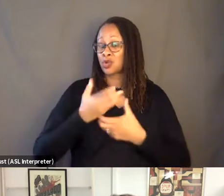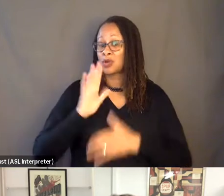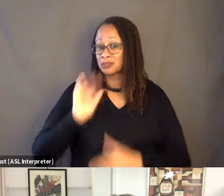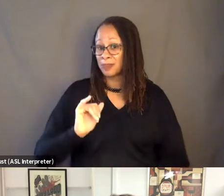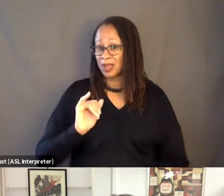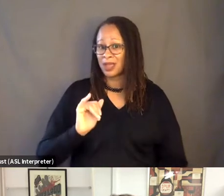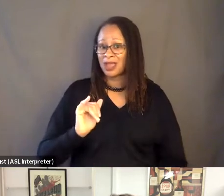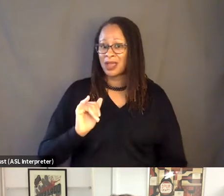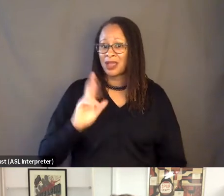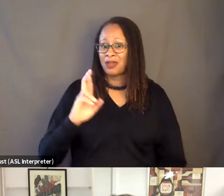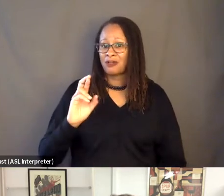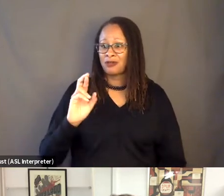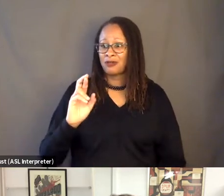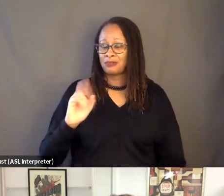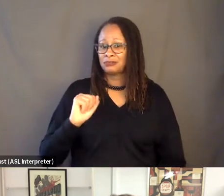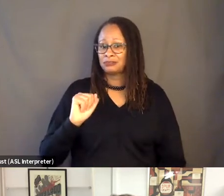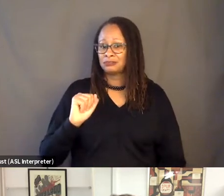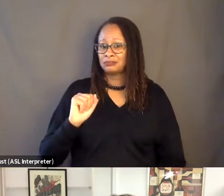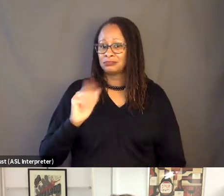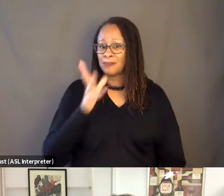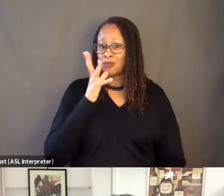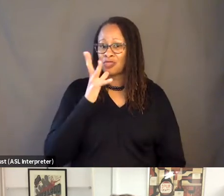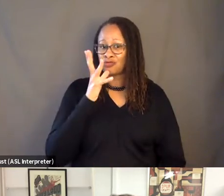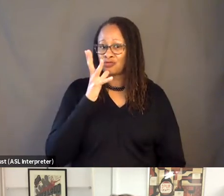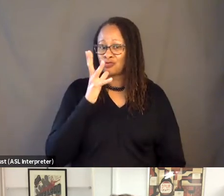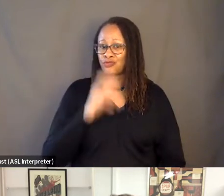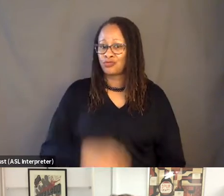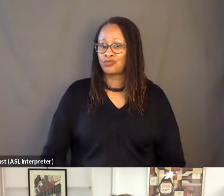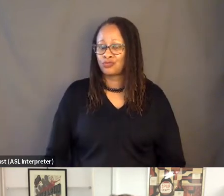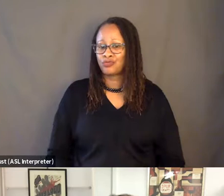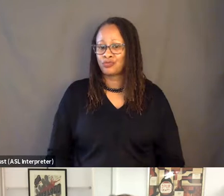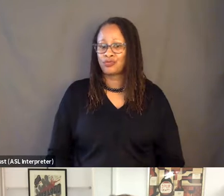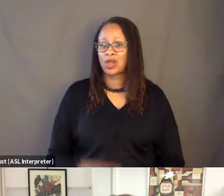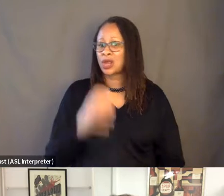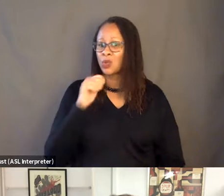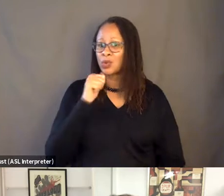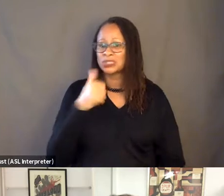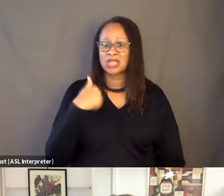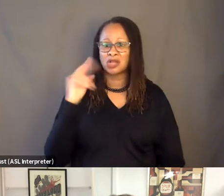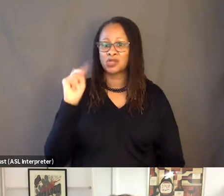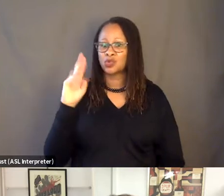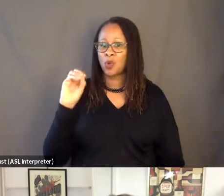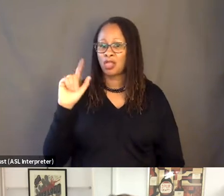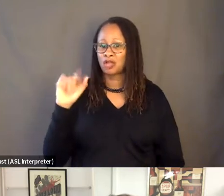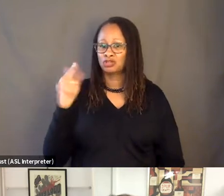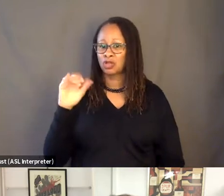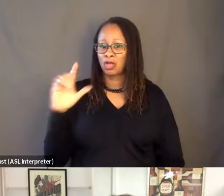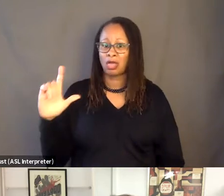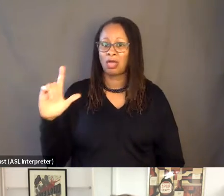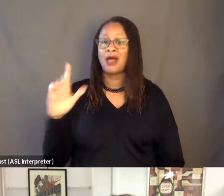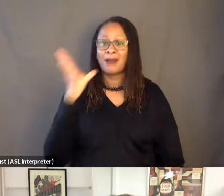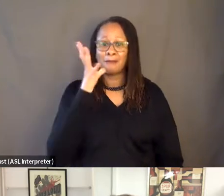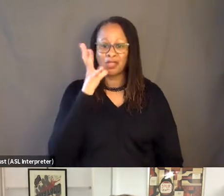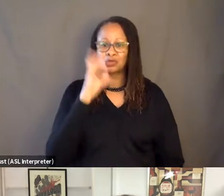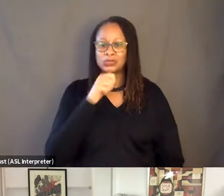the refrigerator mothers. It wasn't a neurological thing at all. It was mothers not